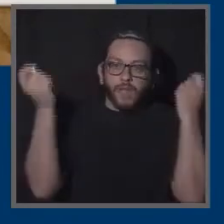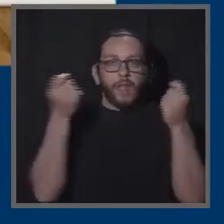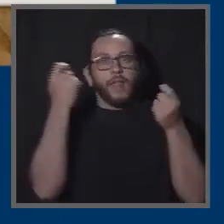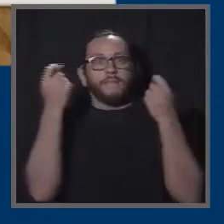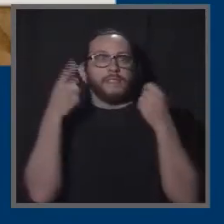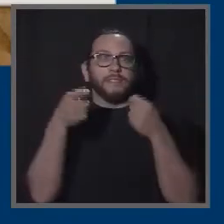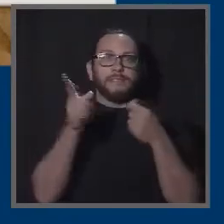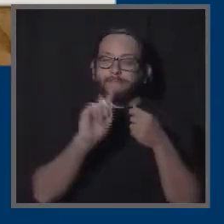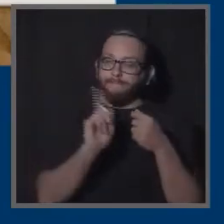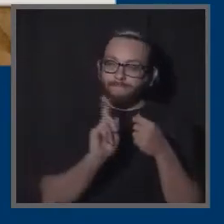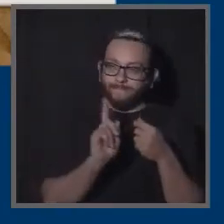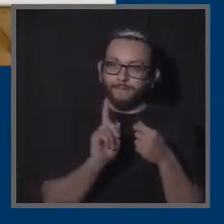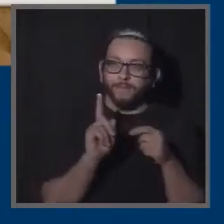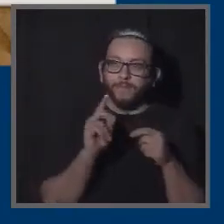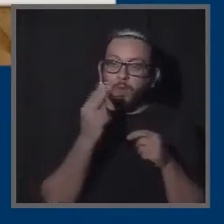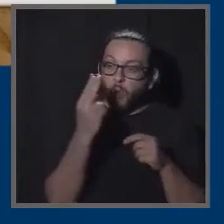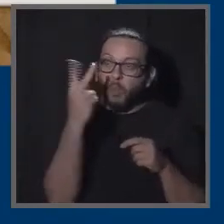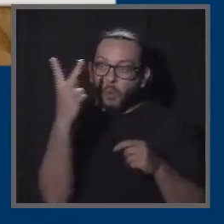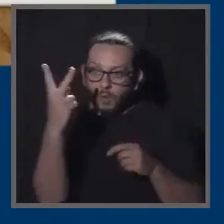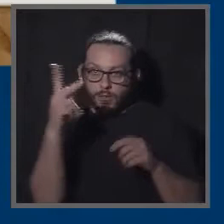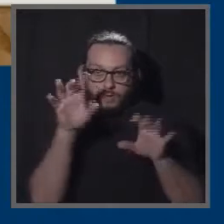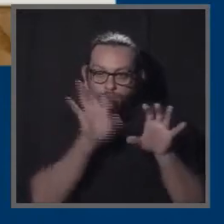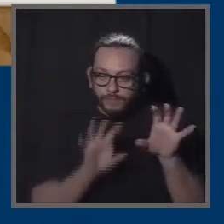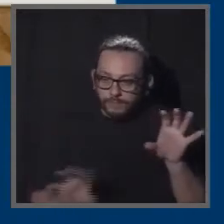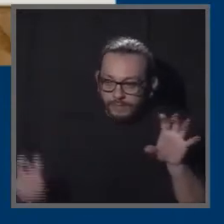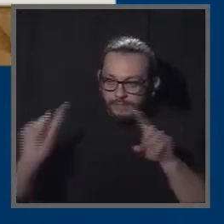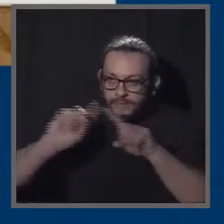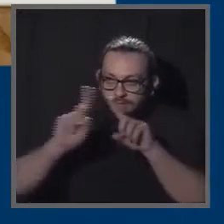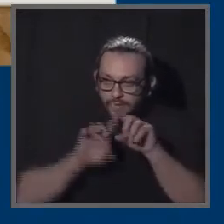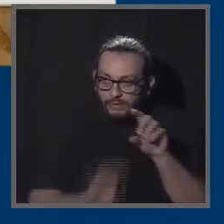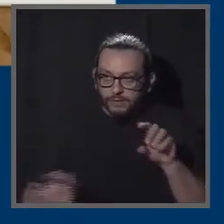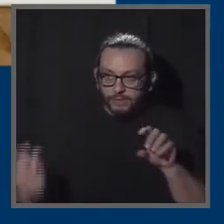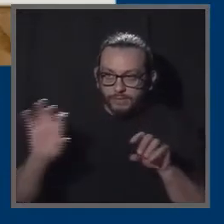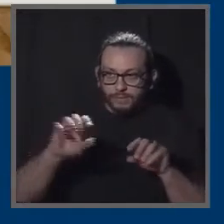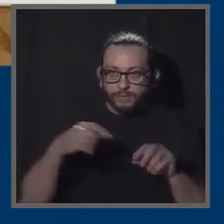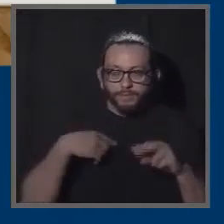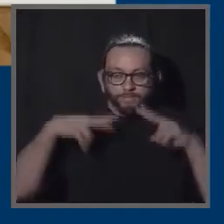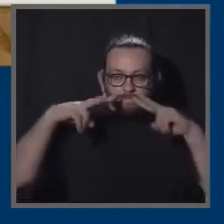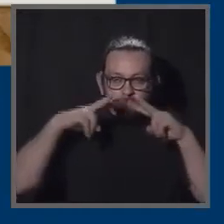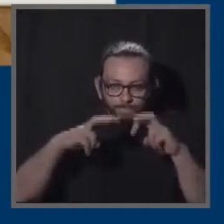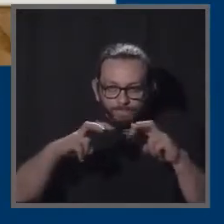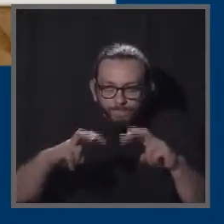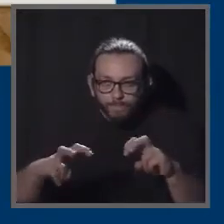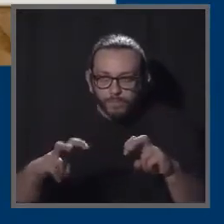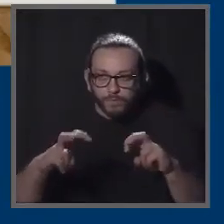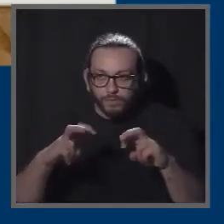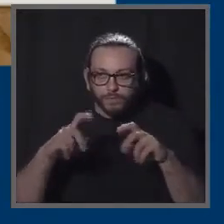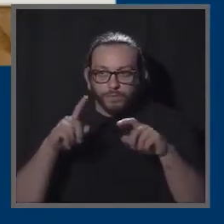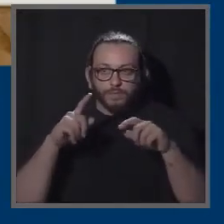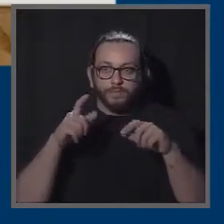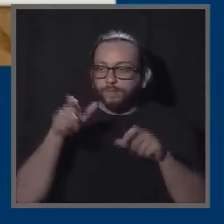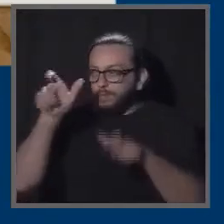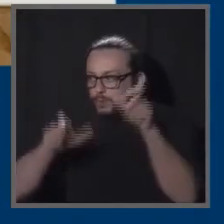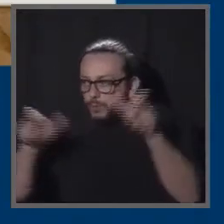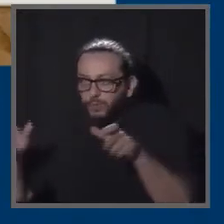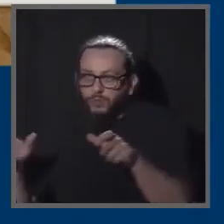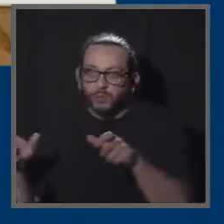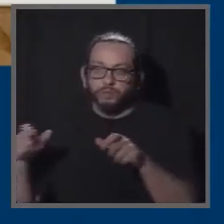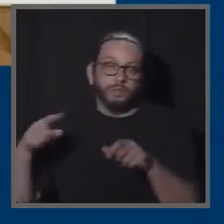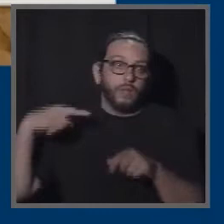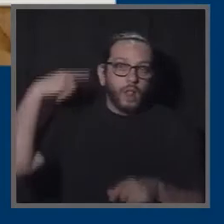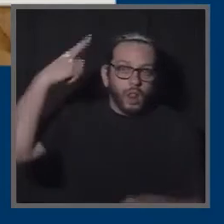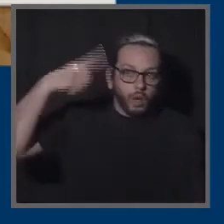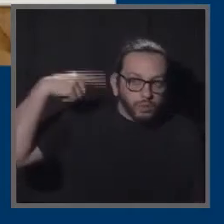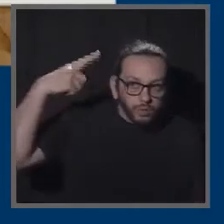get enough attention. And I did research with colleagues at King's College London into the Get Creative